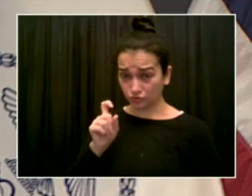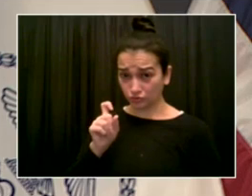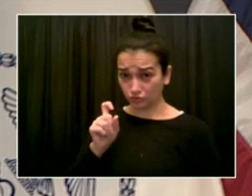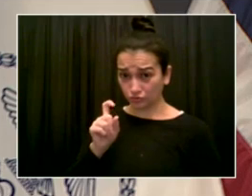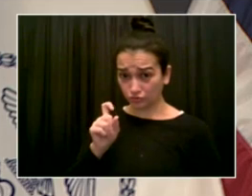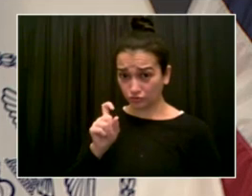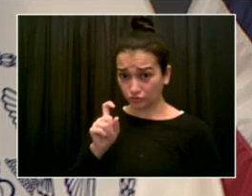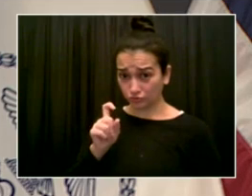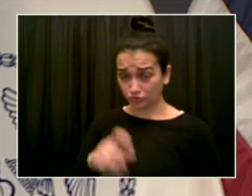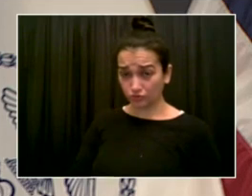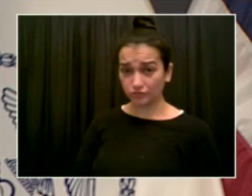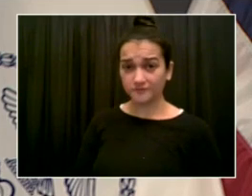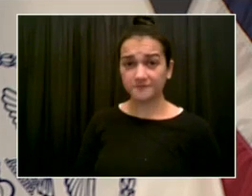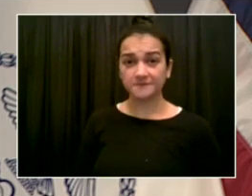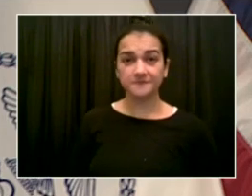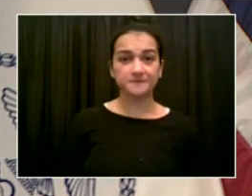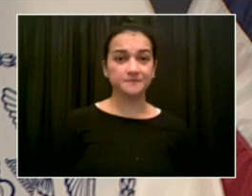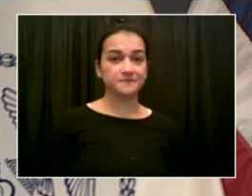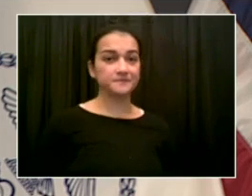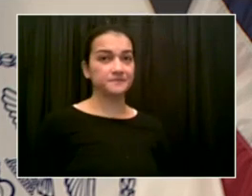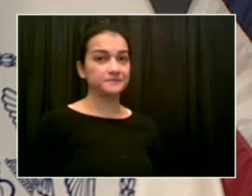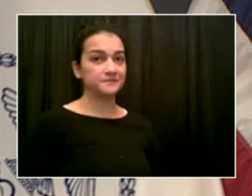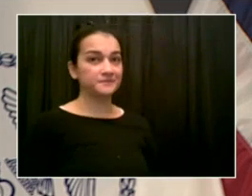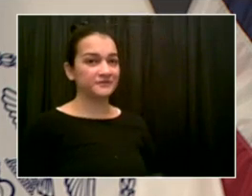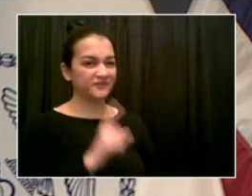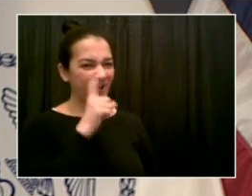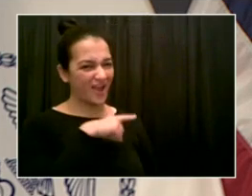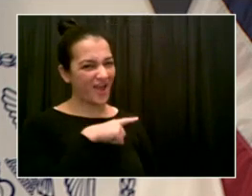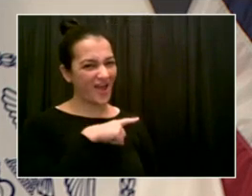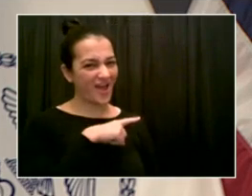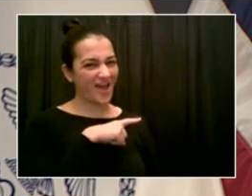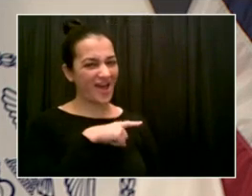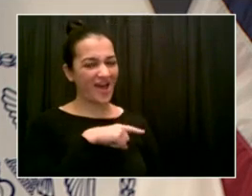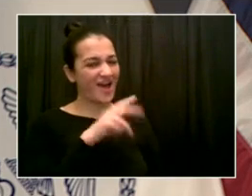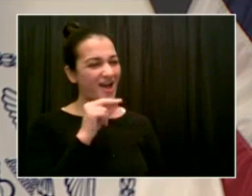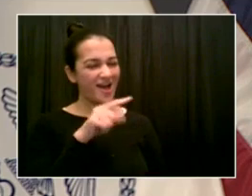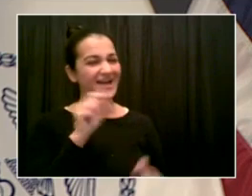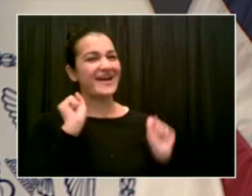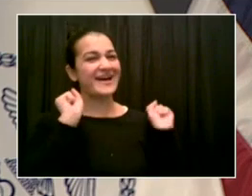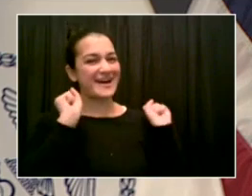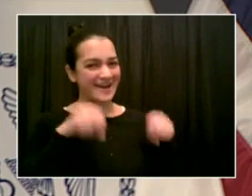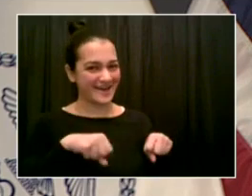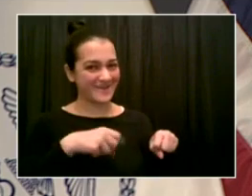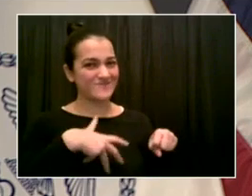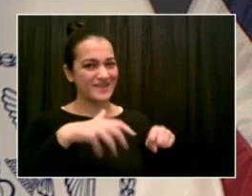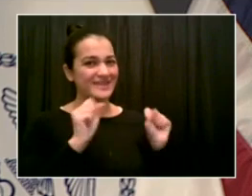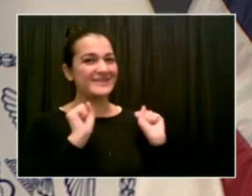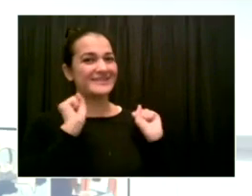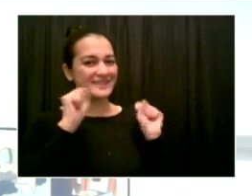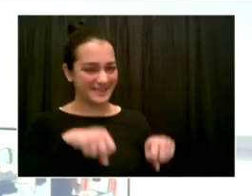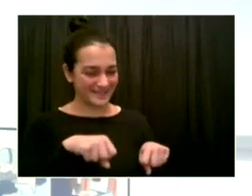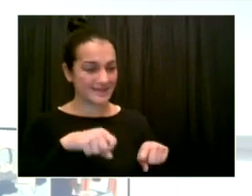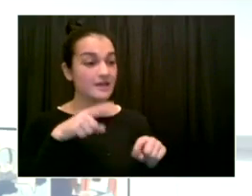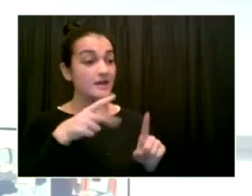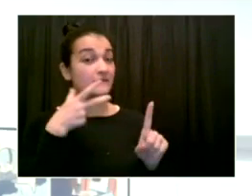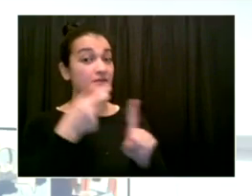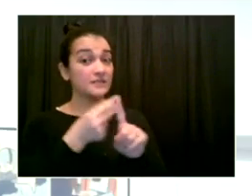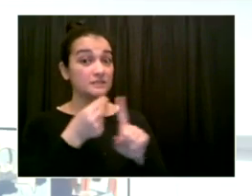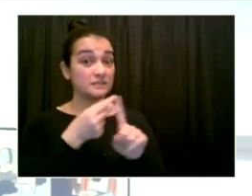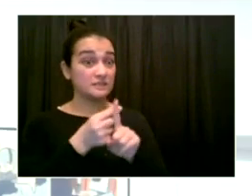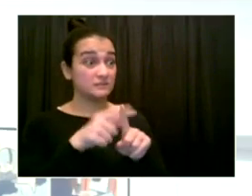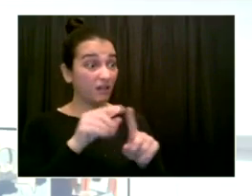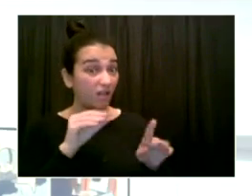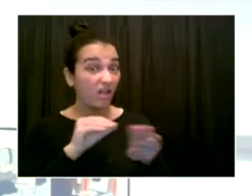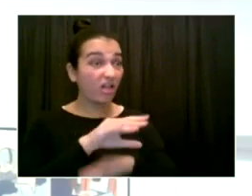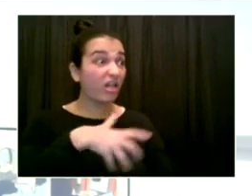Sir, the answer is false. Vaccines do not cause infertility. There is no evidence that the vaccines affect